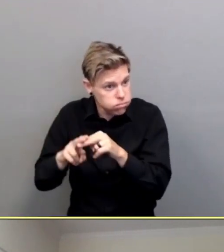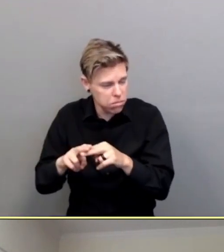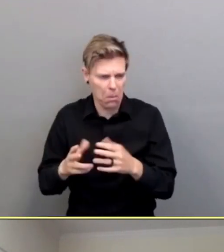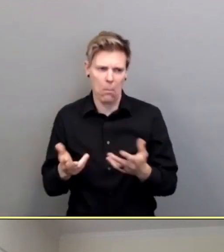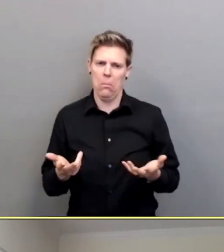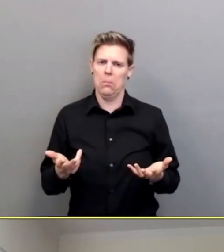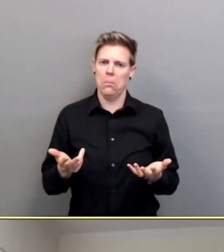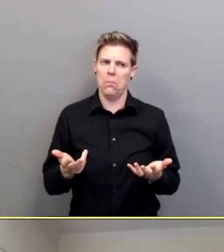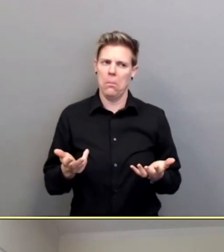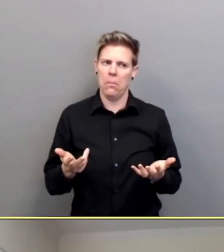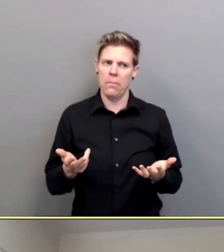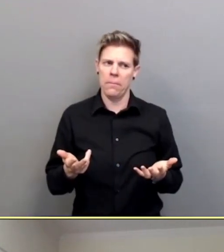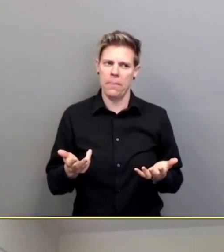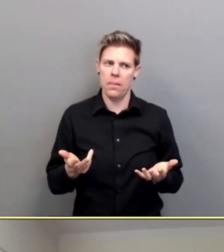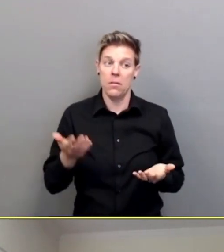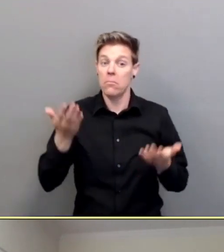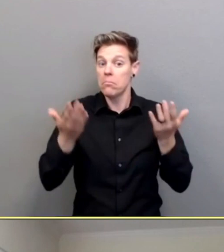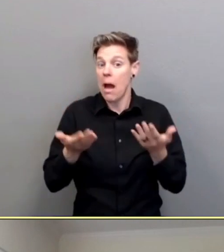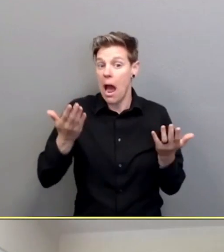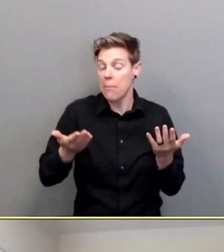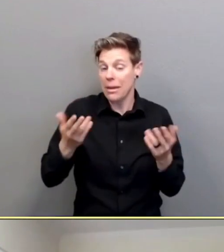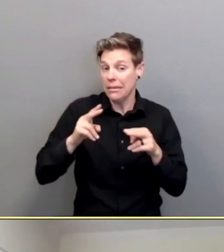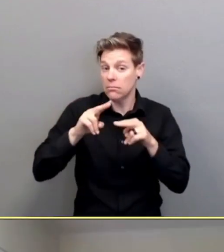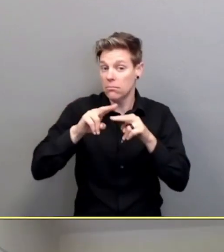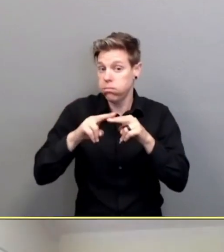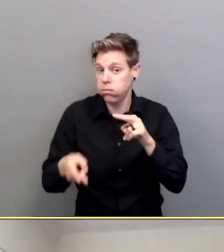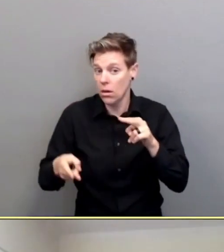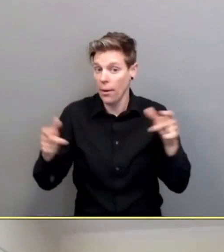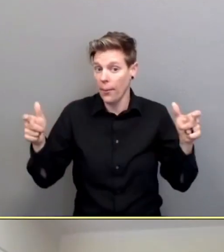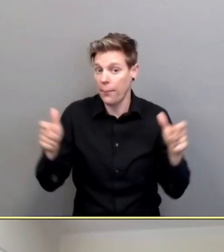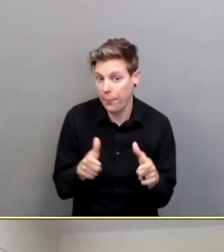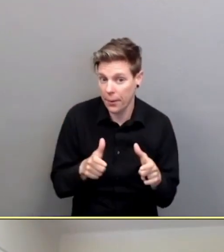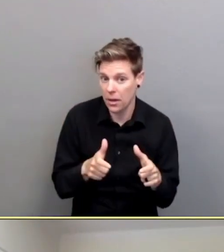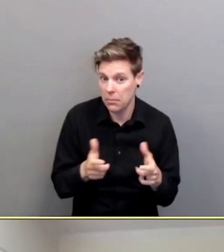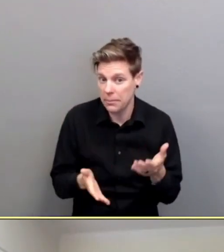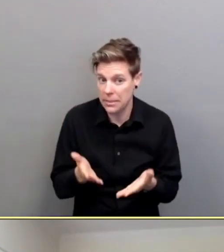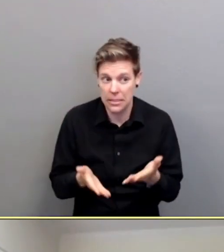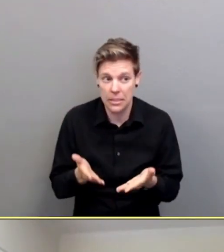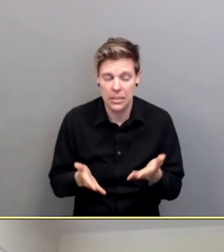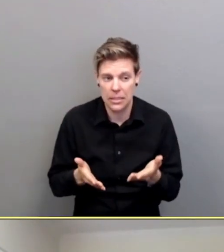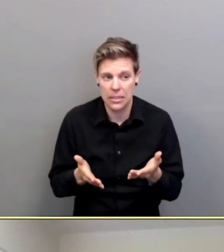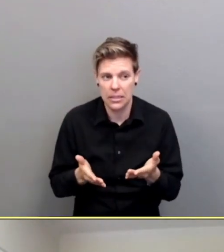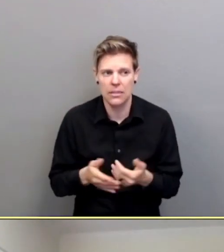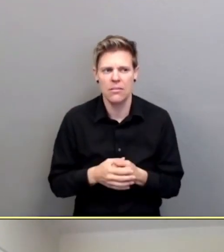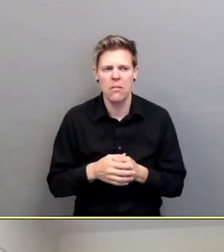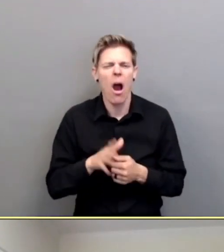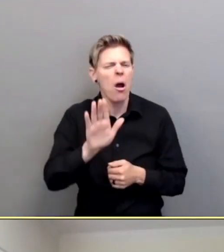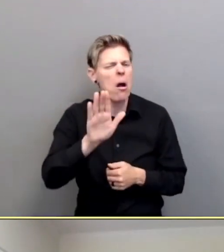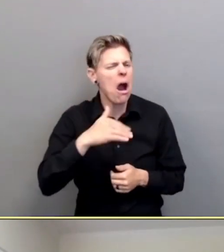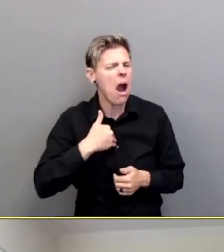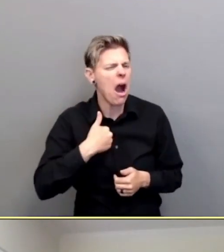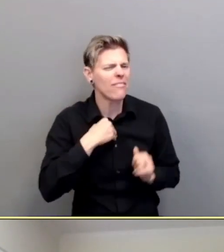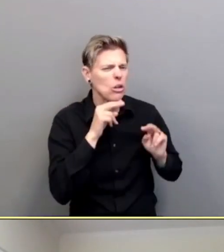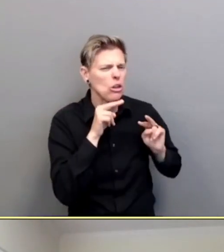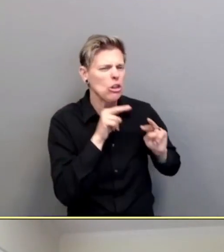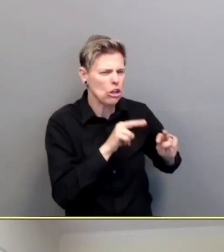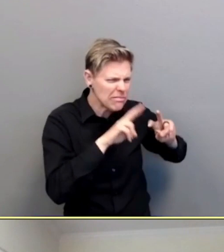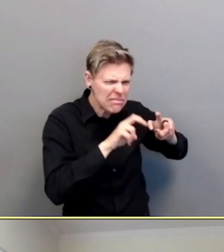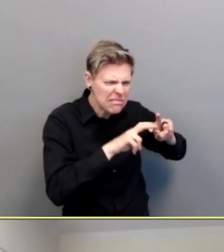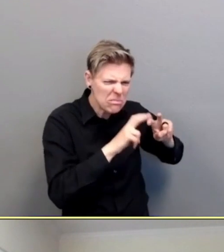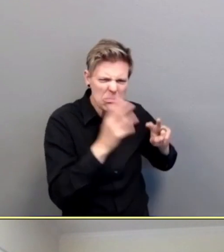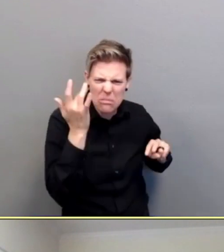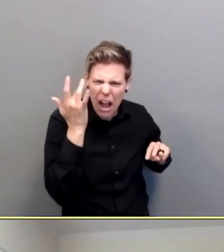be a leveling off, though I'd have to take a closer look. I did pull up our level of community